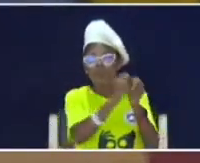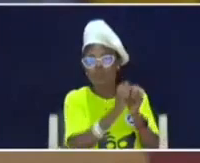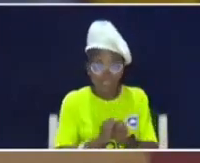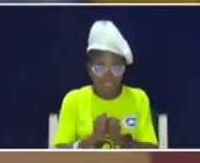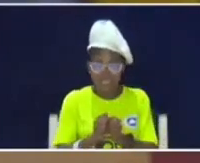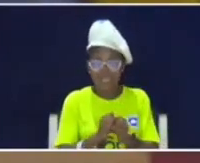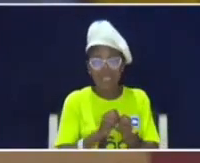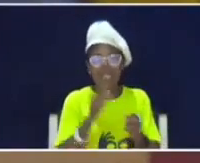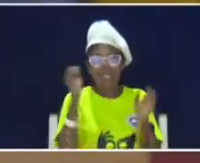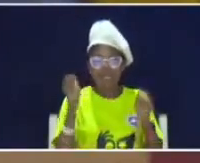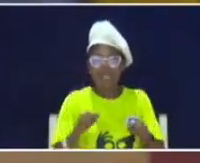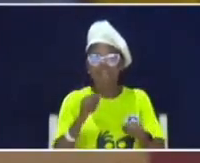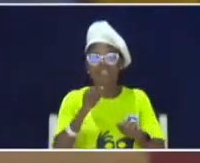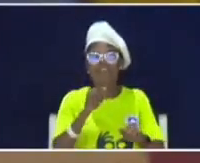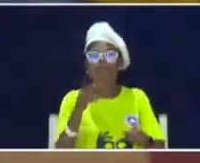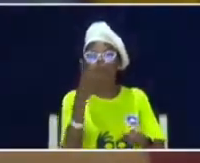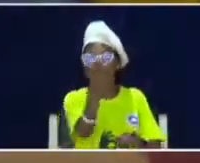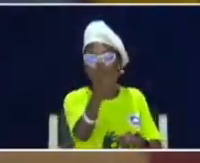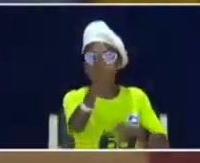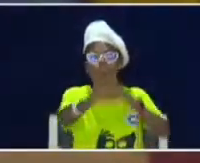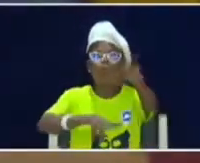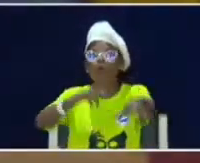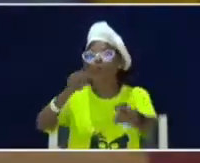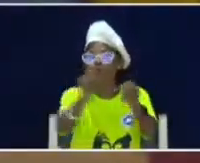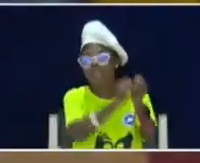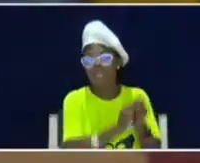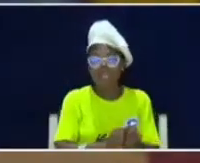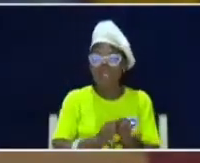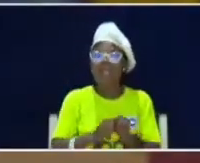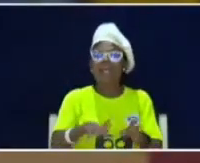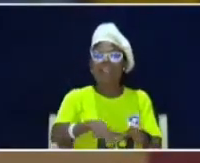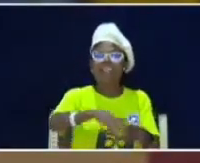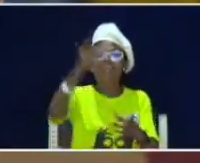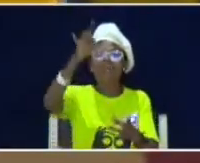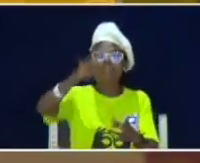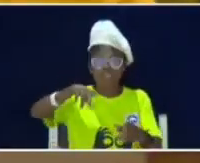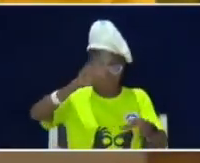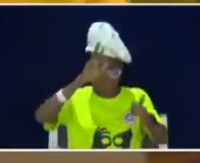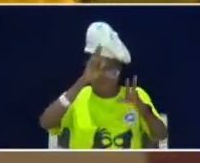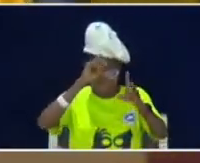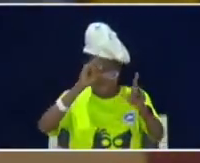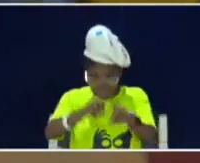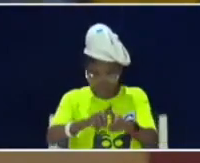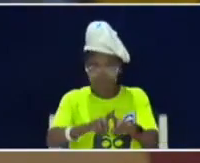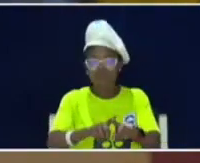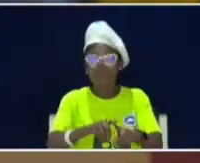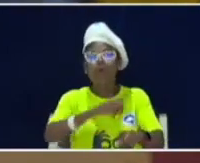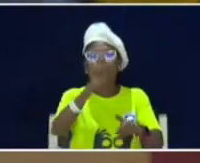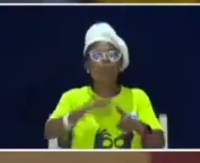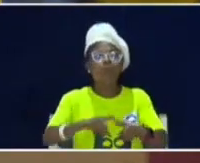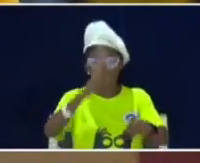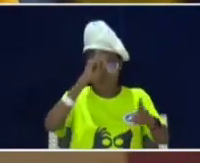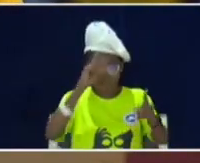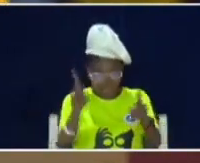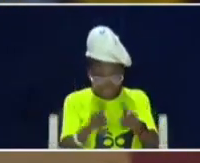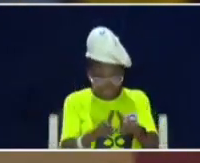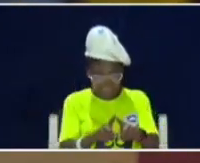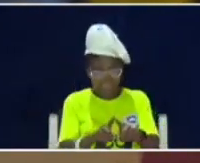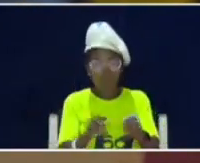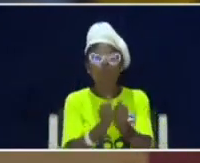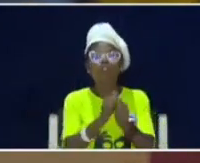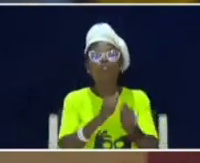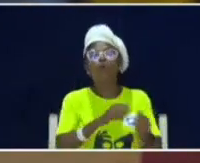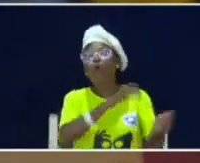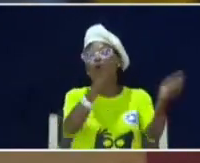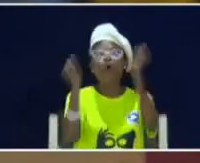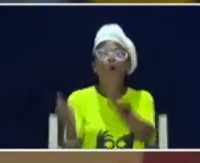work together except they be agreeing? You need to agree with your maker. When you agree with the Almighty in the place of prayer,